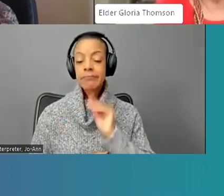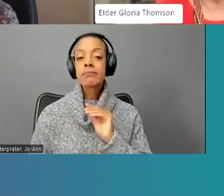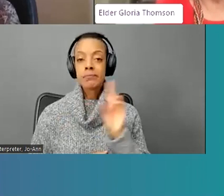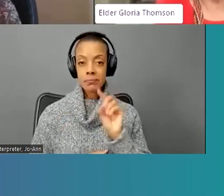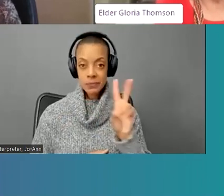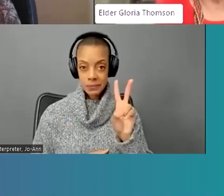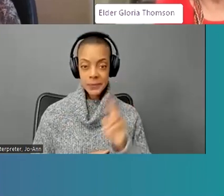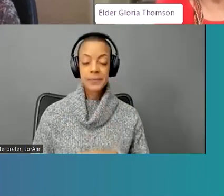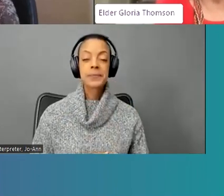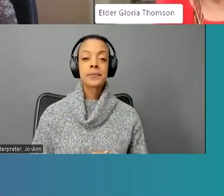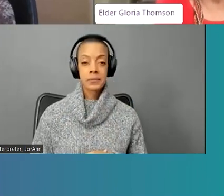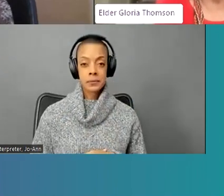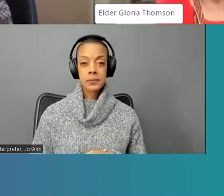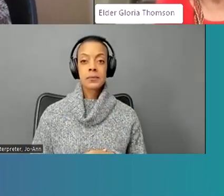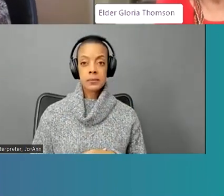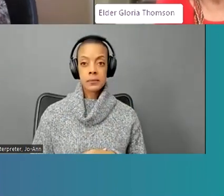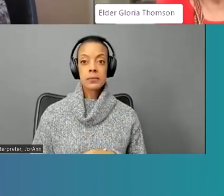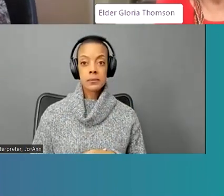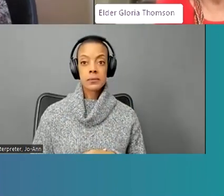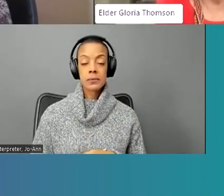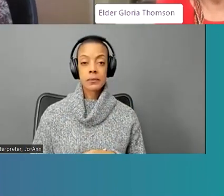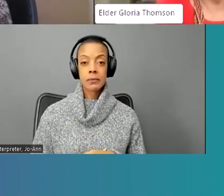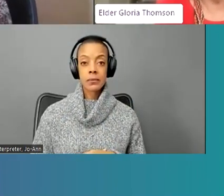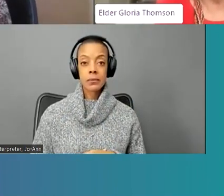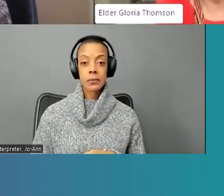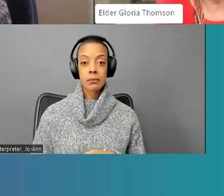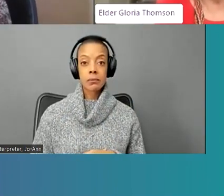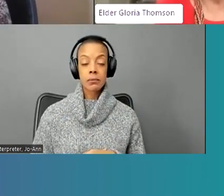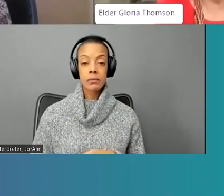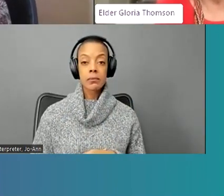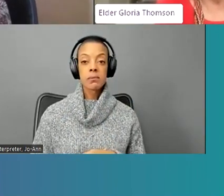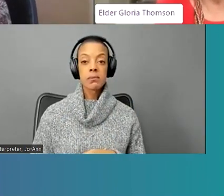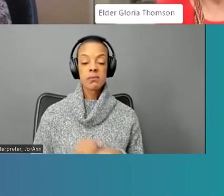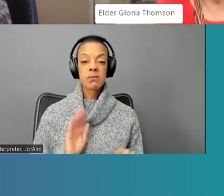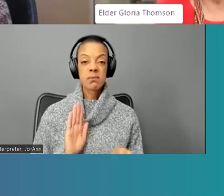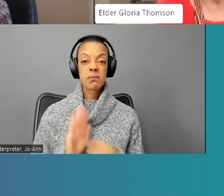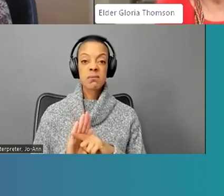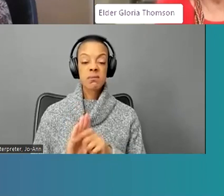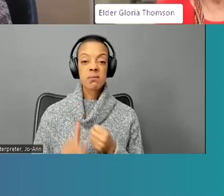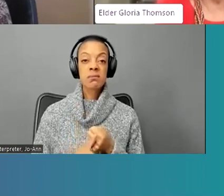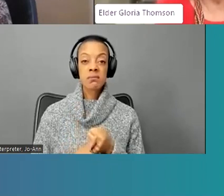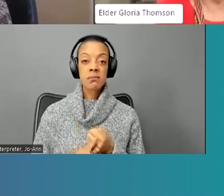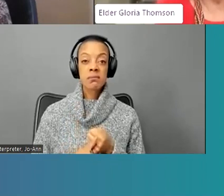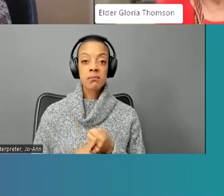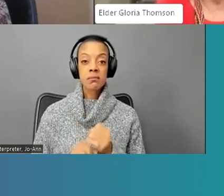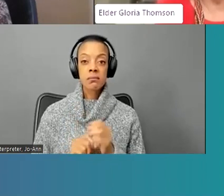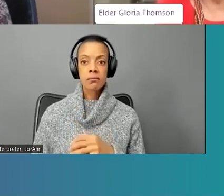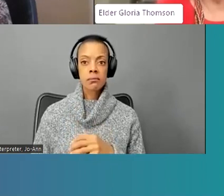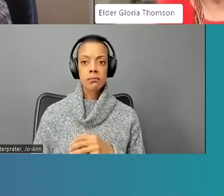wasn't, it's not a good thing, and it didn't, like that was not part of our